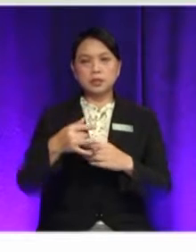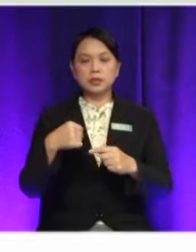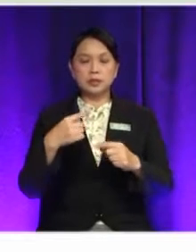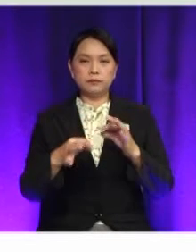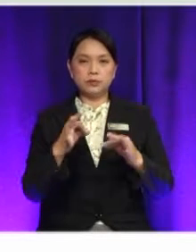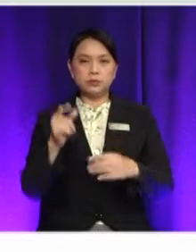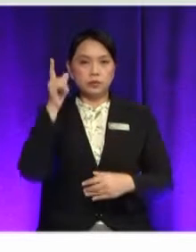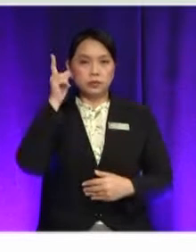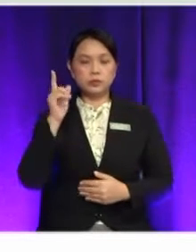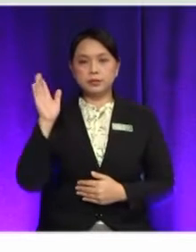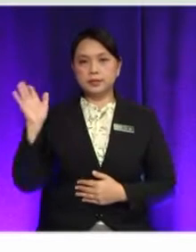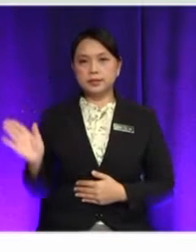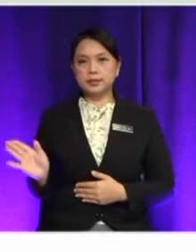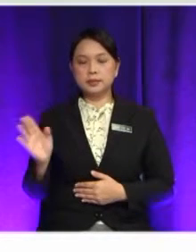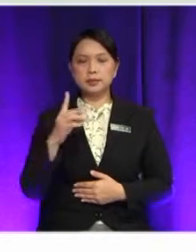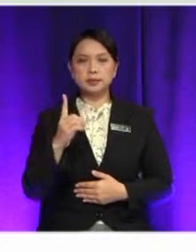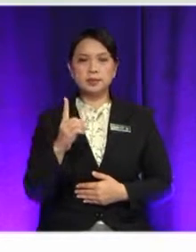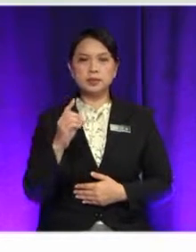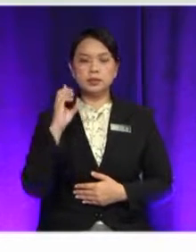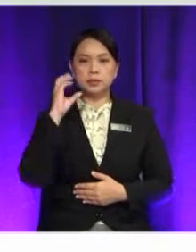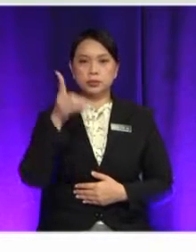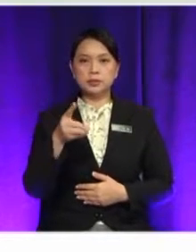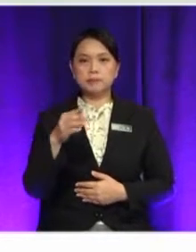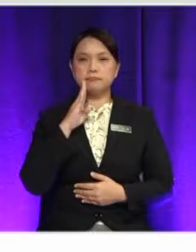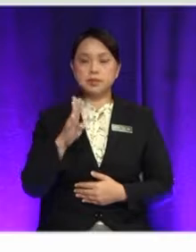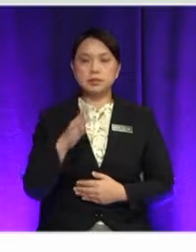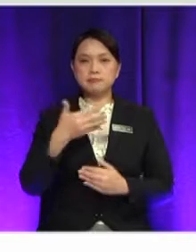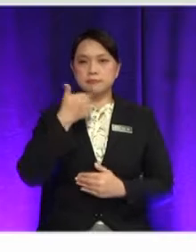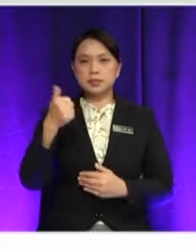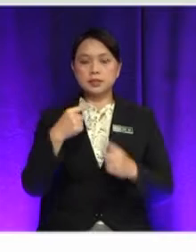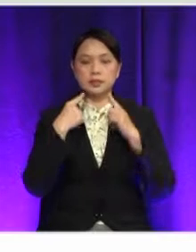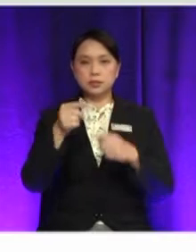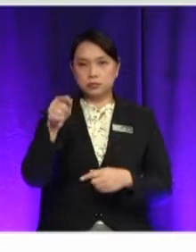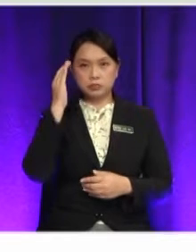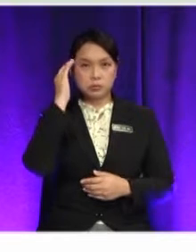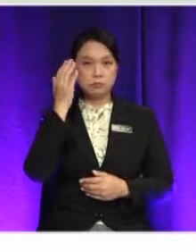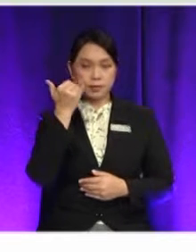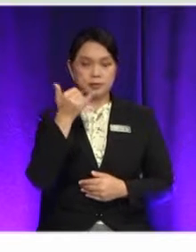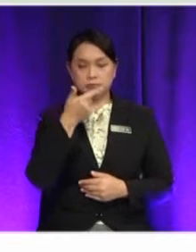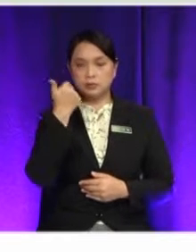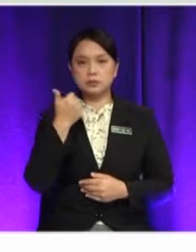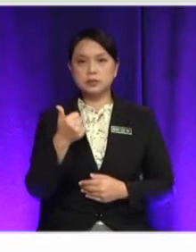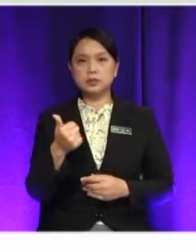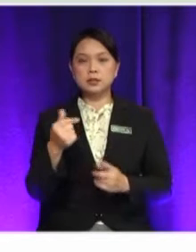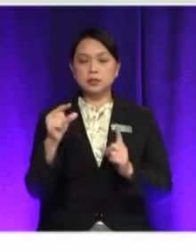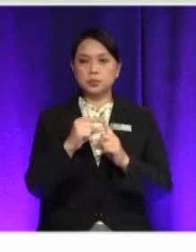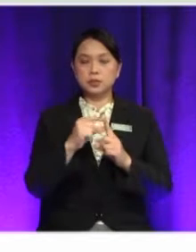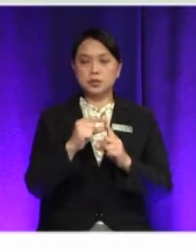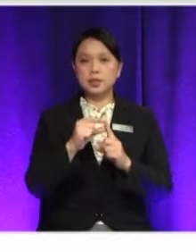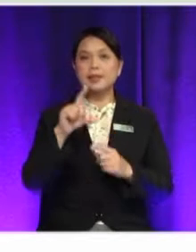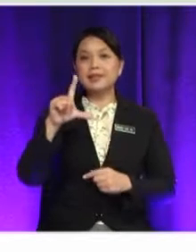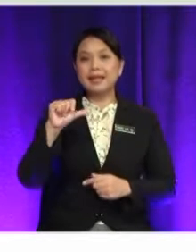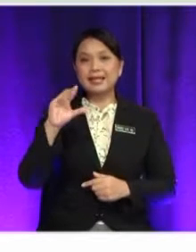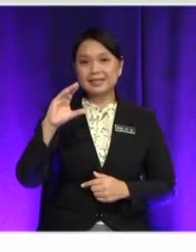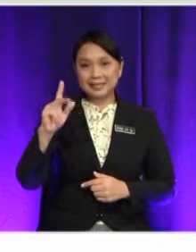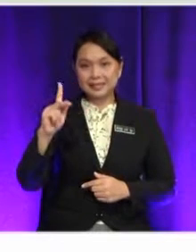Shafika, now D would be the best answer. You know why? Because of the word lack of electricity. So this